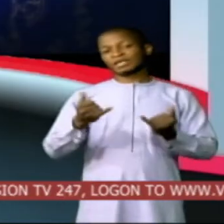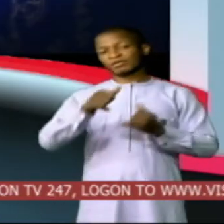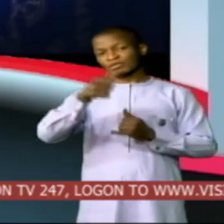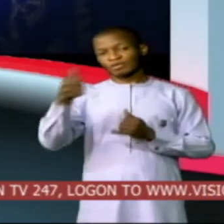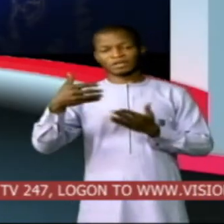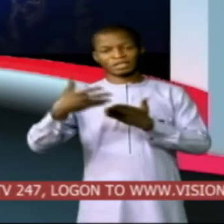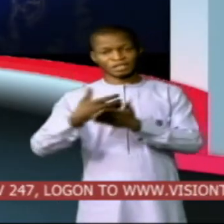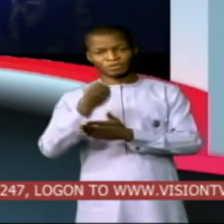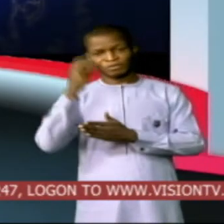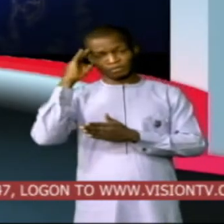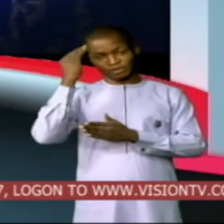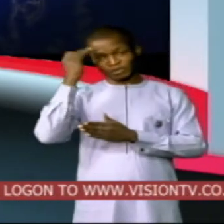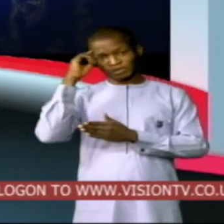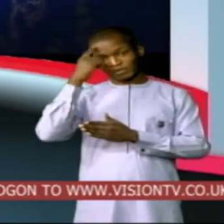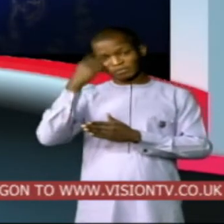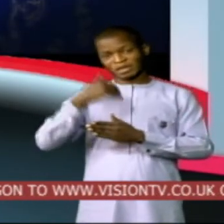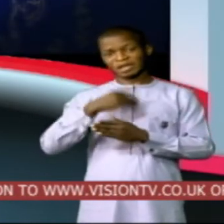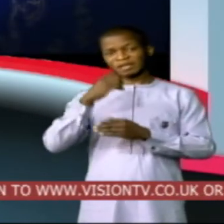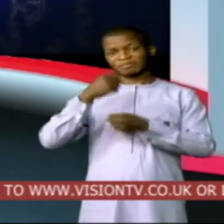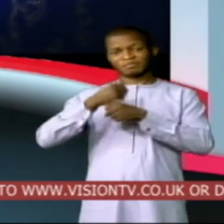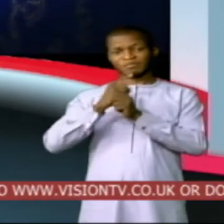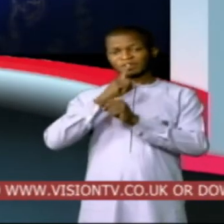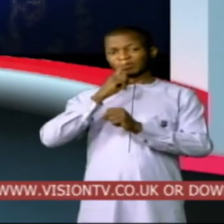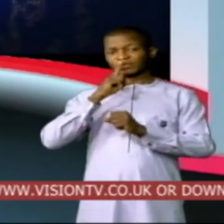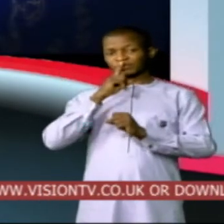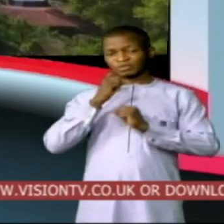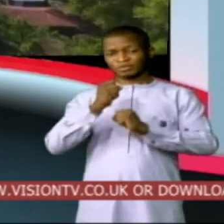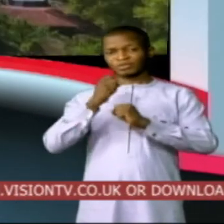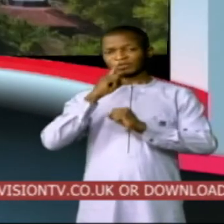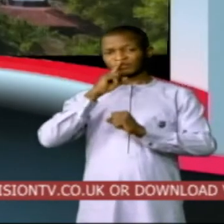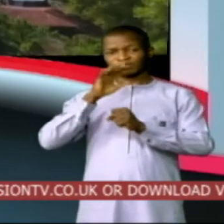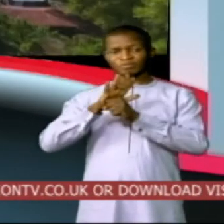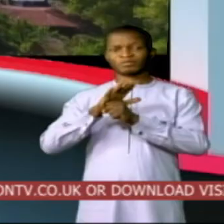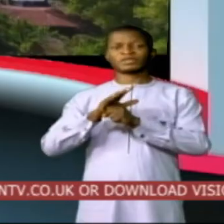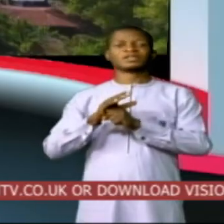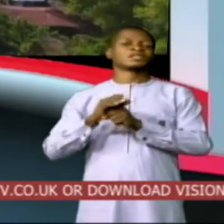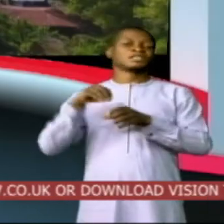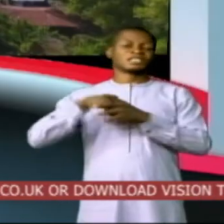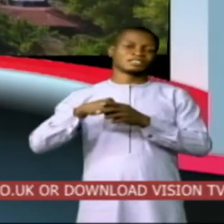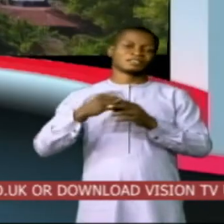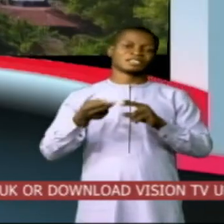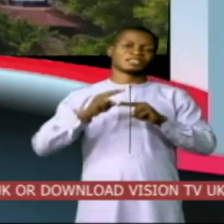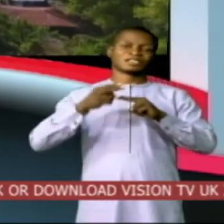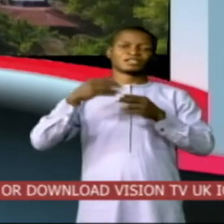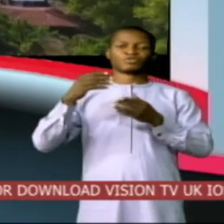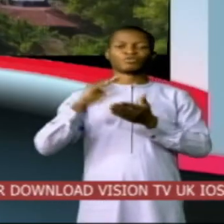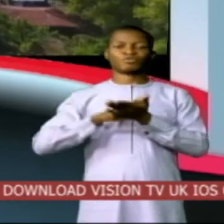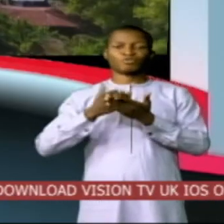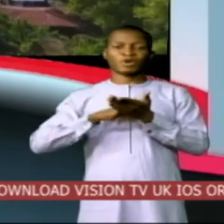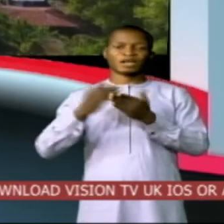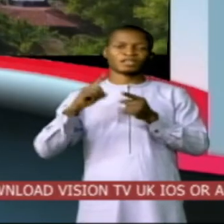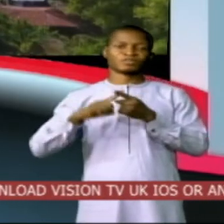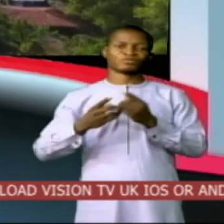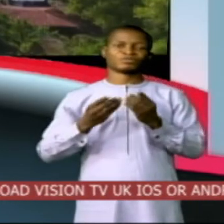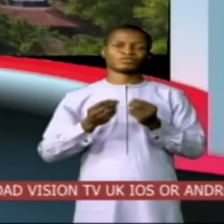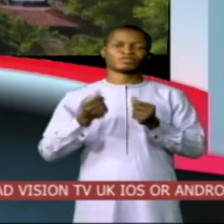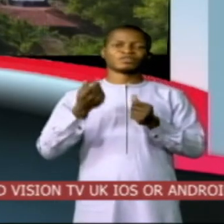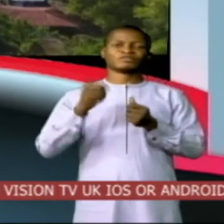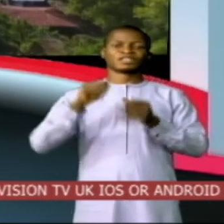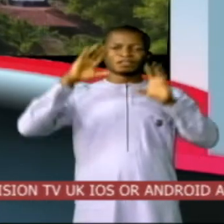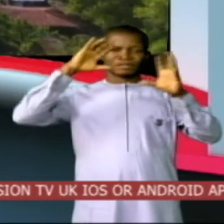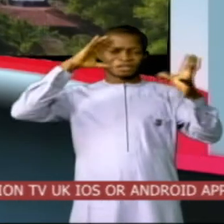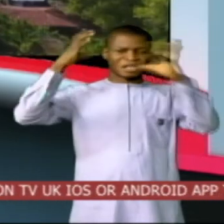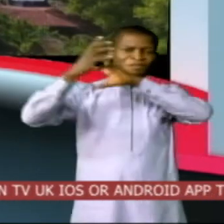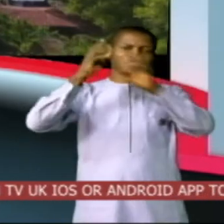news, the federal government has made a firm commitment to integrate clean cooking to scale up the country's climate change response.